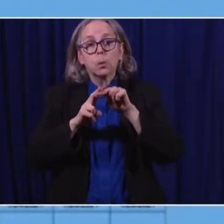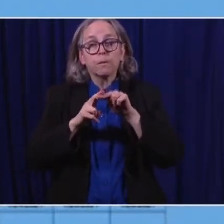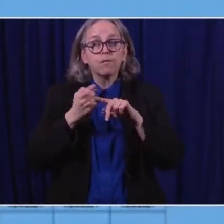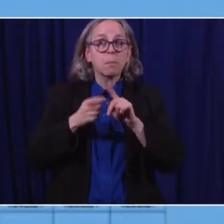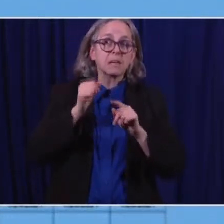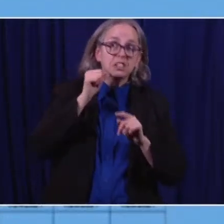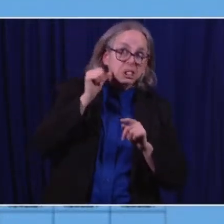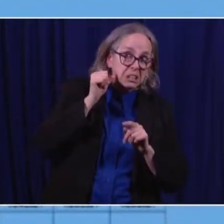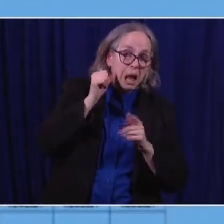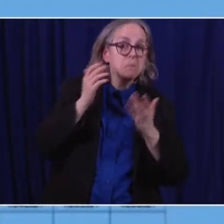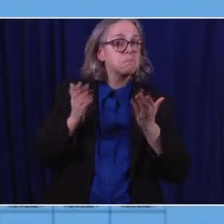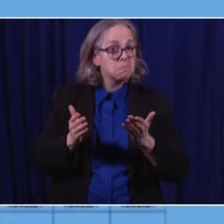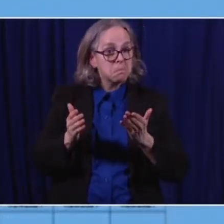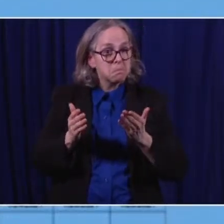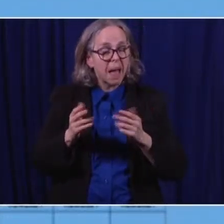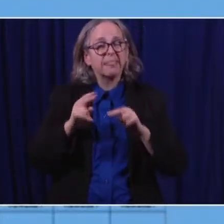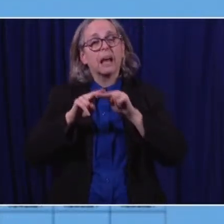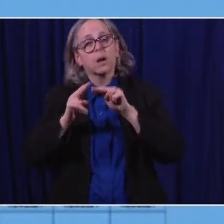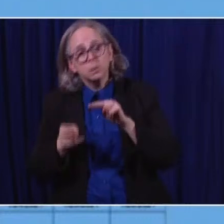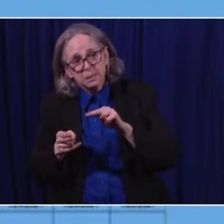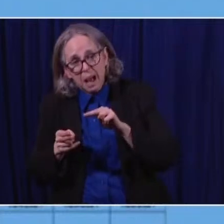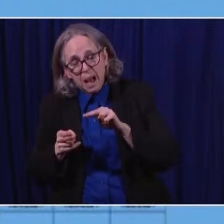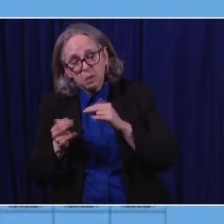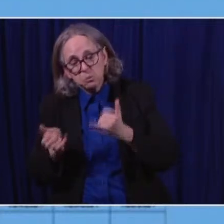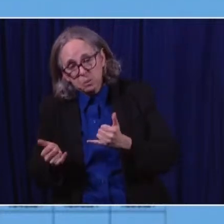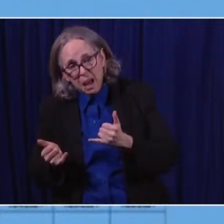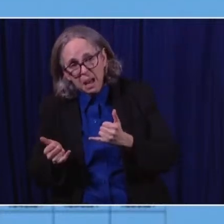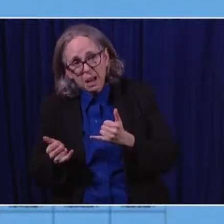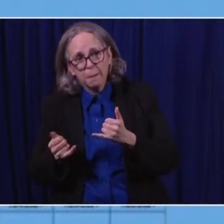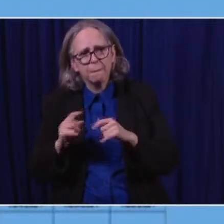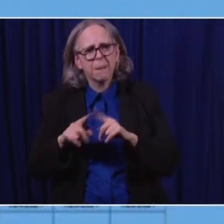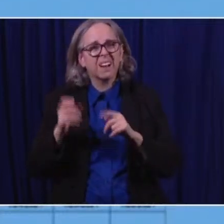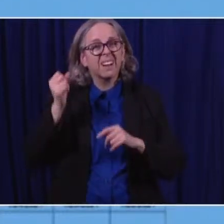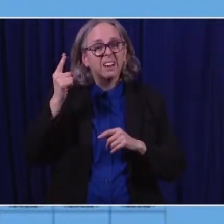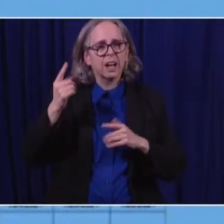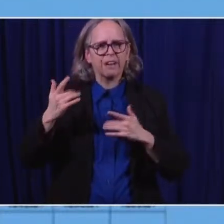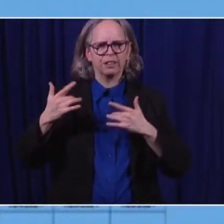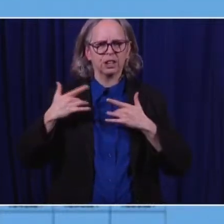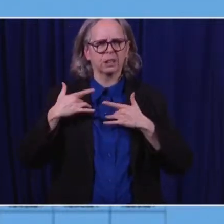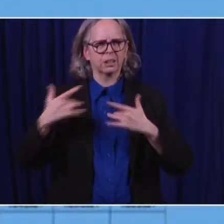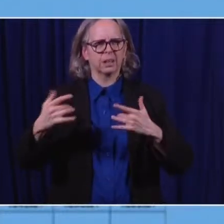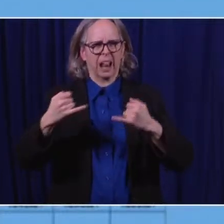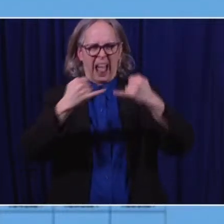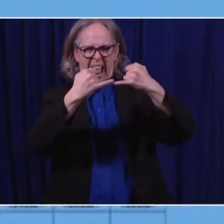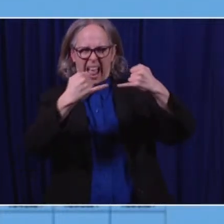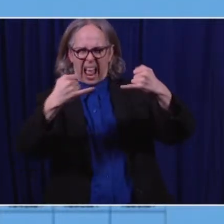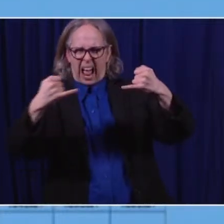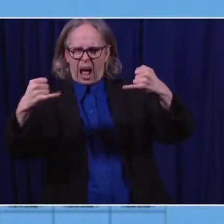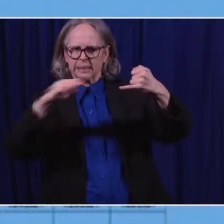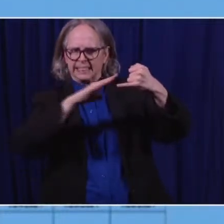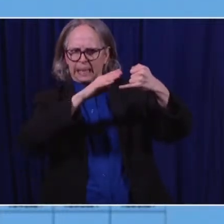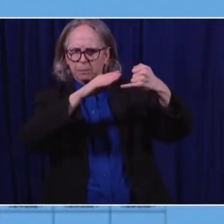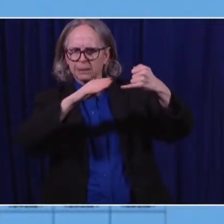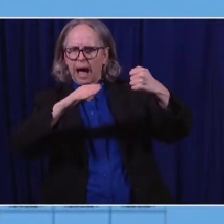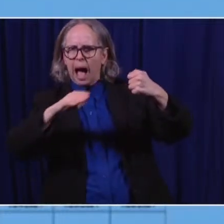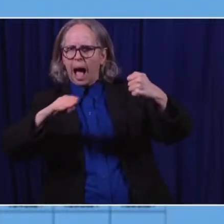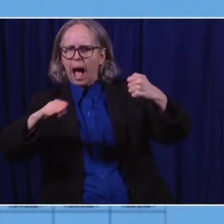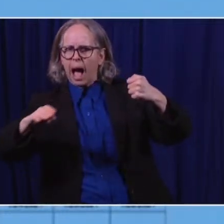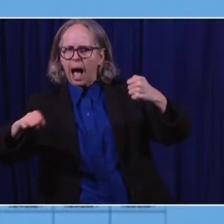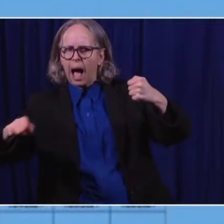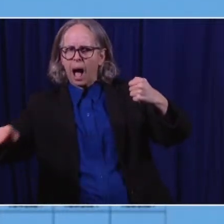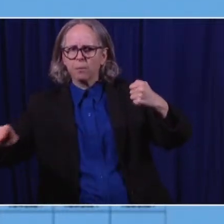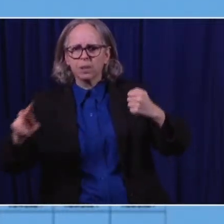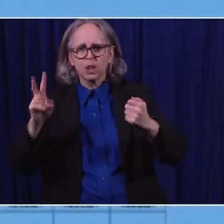and then down again today. But the trend line is certainly in the right direction.